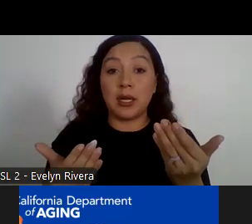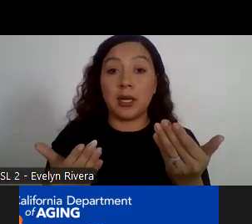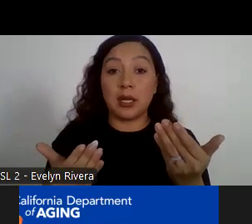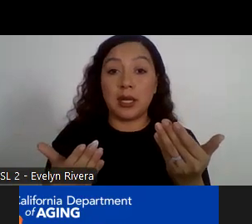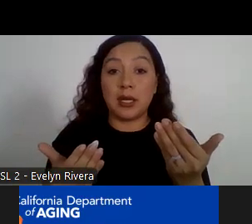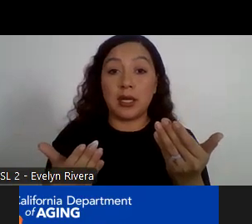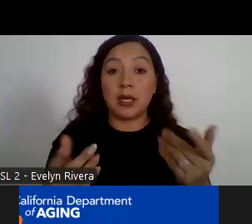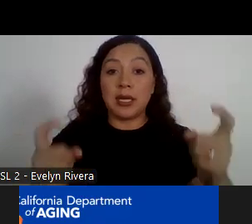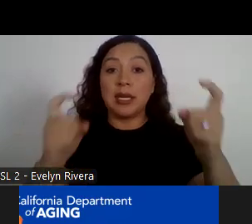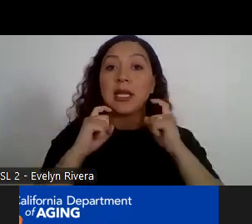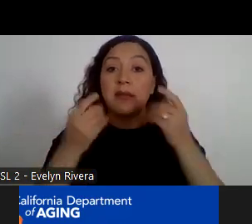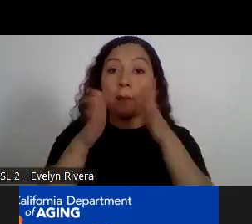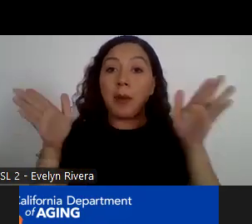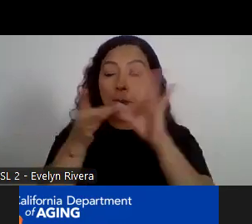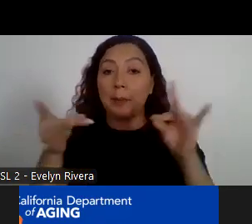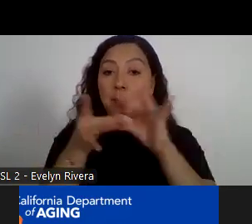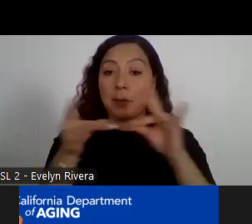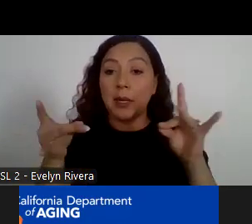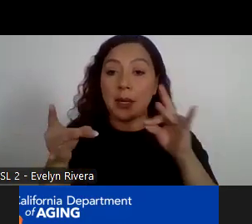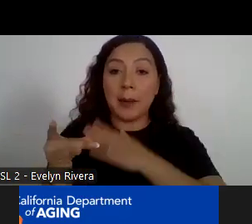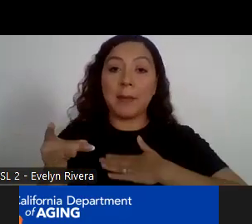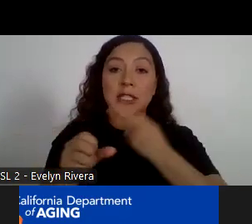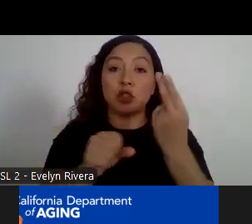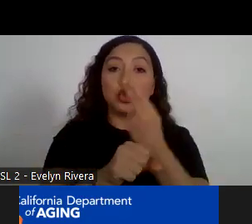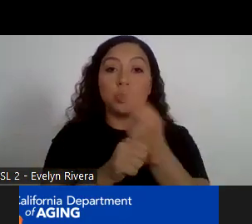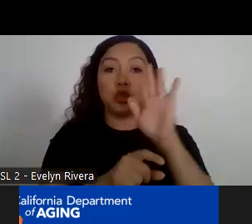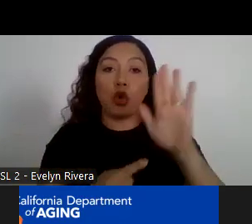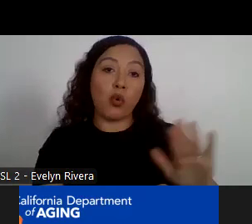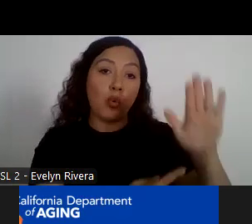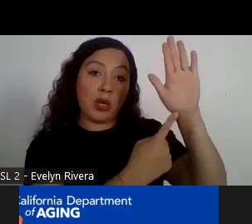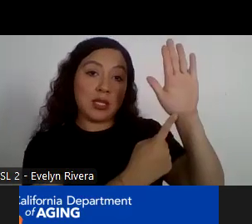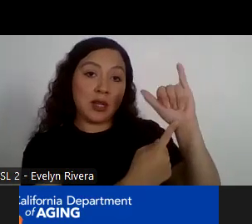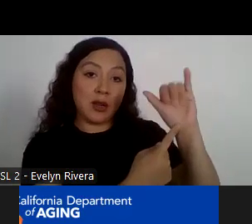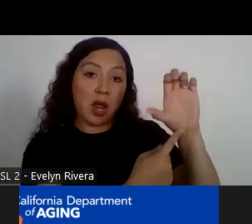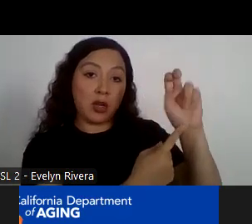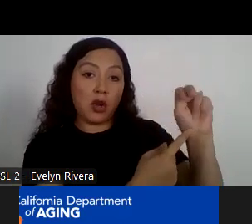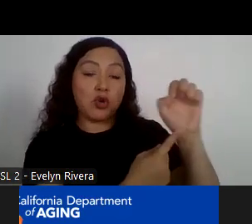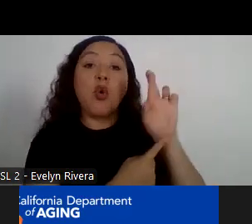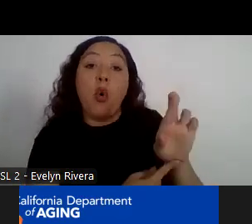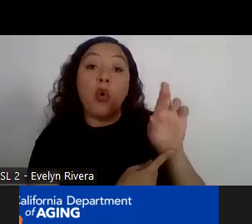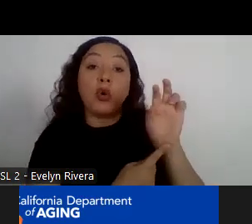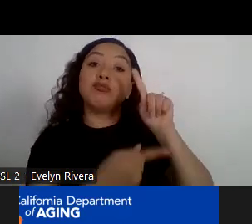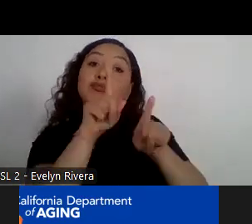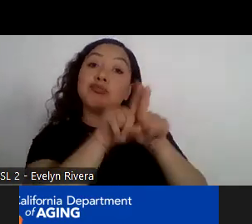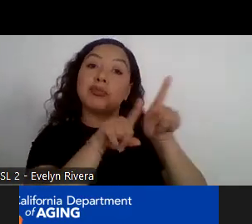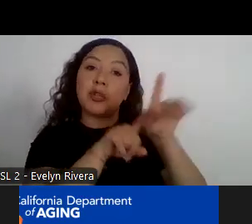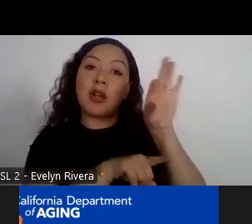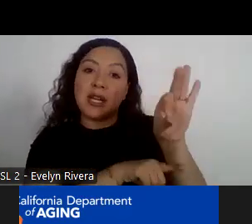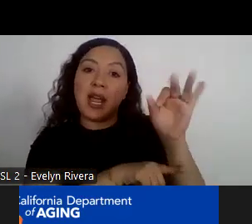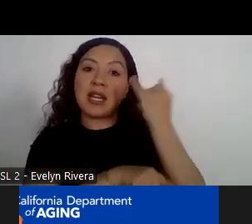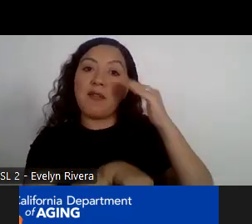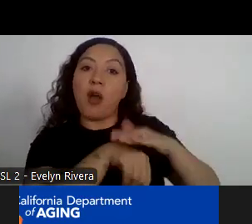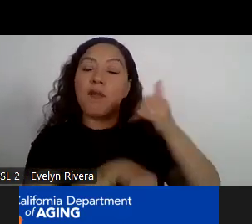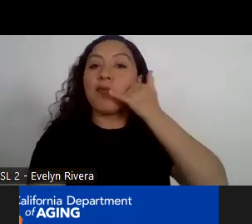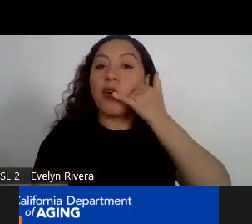give a public comment, please use your raised hand icon or *9 if you're appearing via phone.